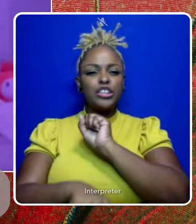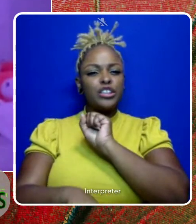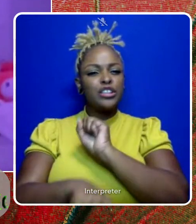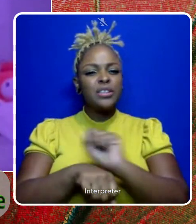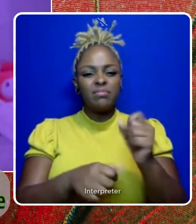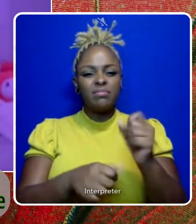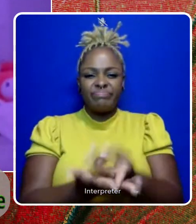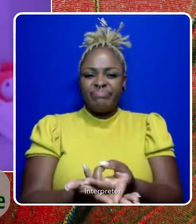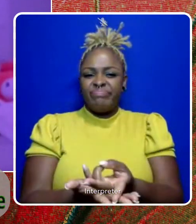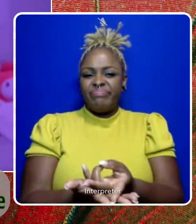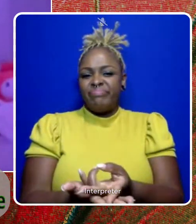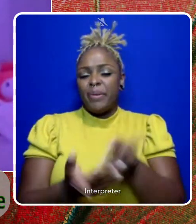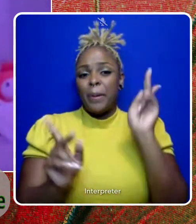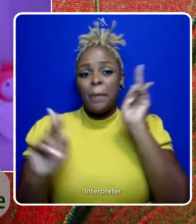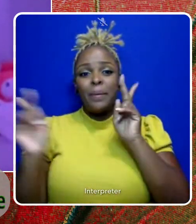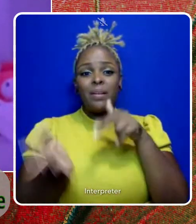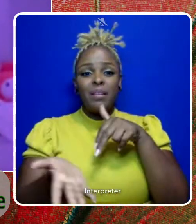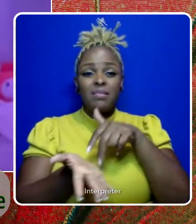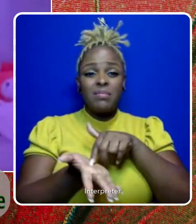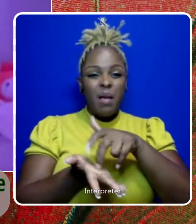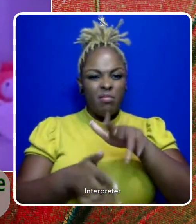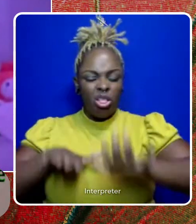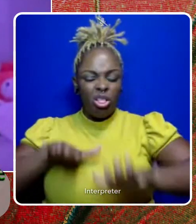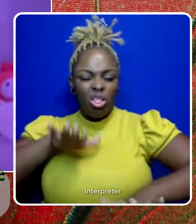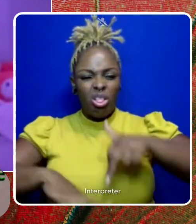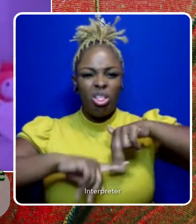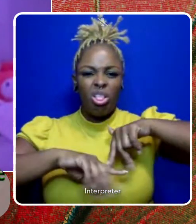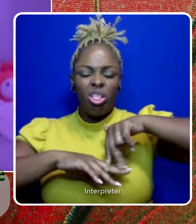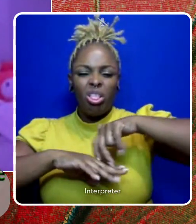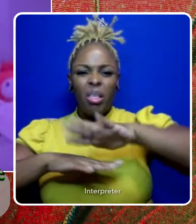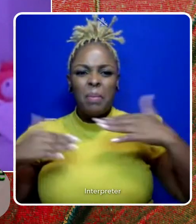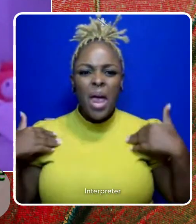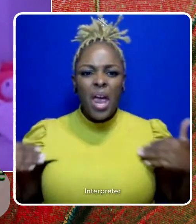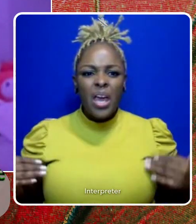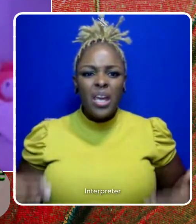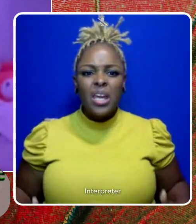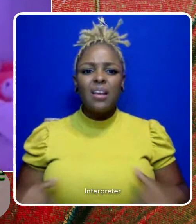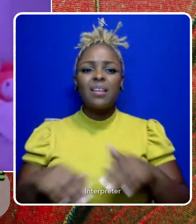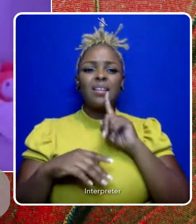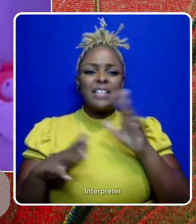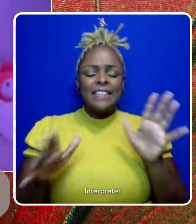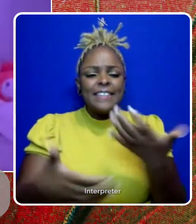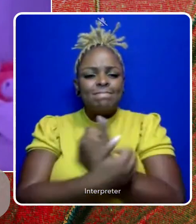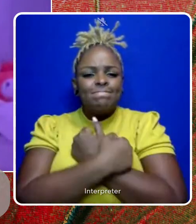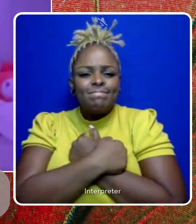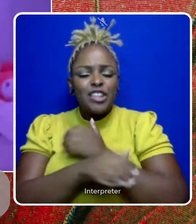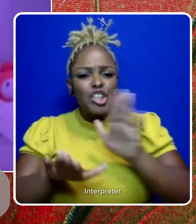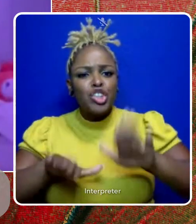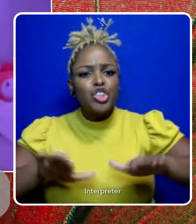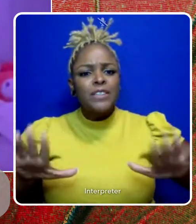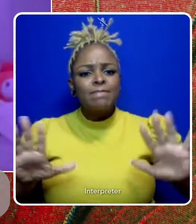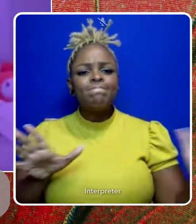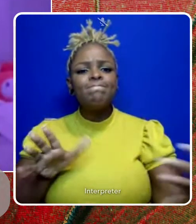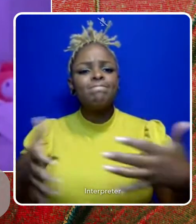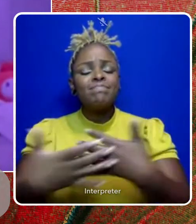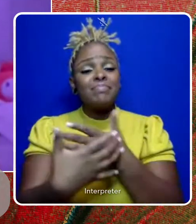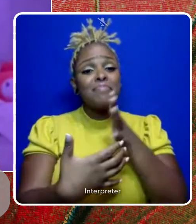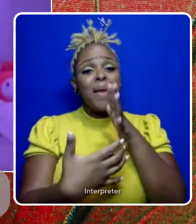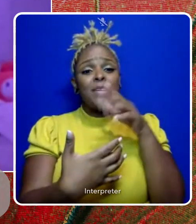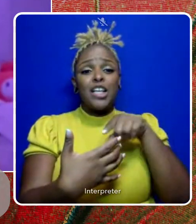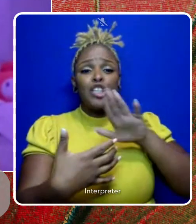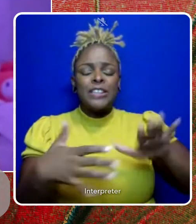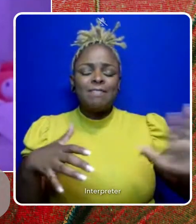She follows her children like any mother would. They were torn from each other, looking for more,